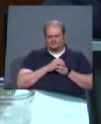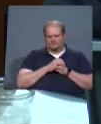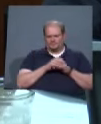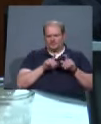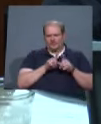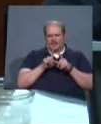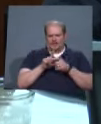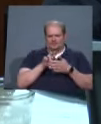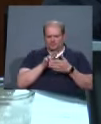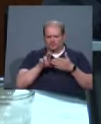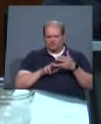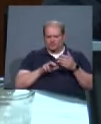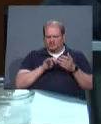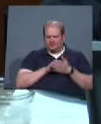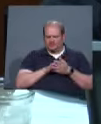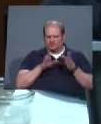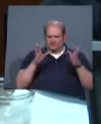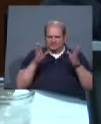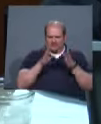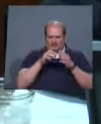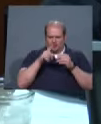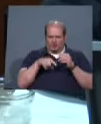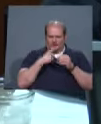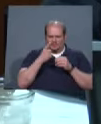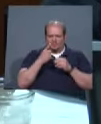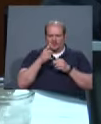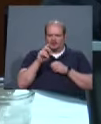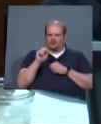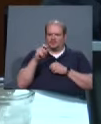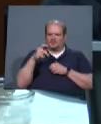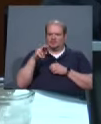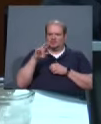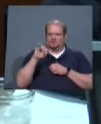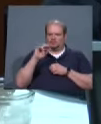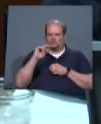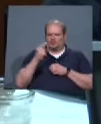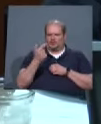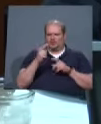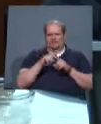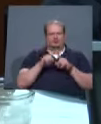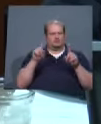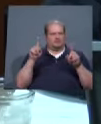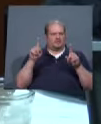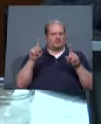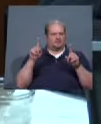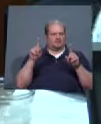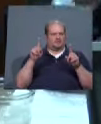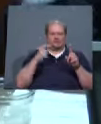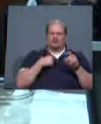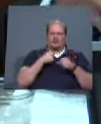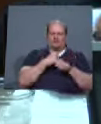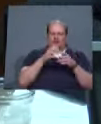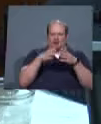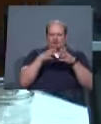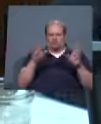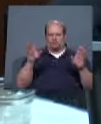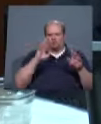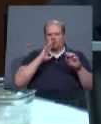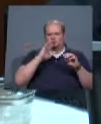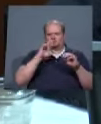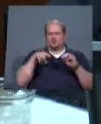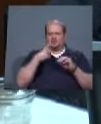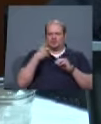As a result, it was kind of narrowed about the spring, but I made it broader to talk